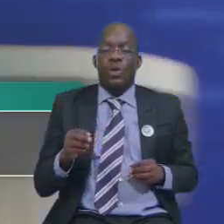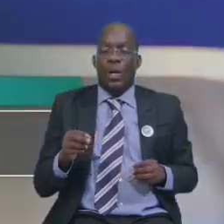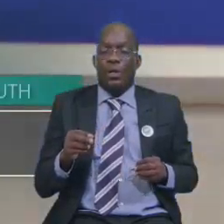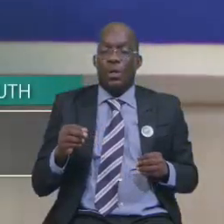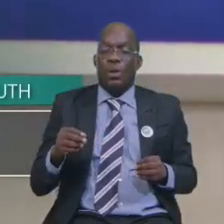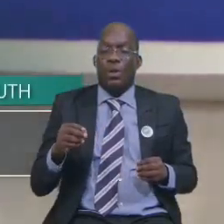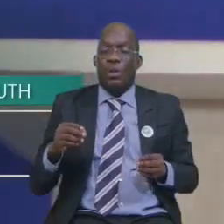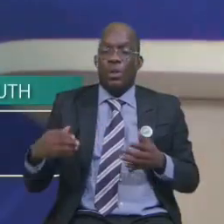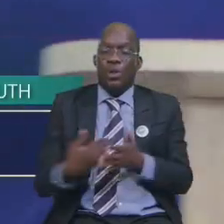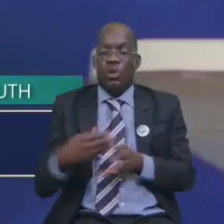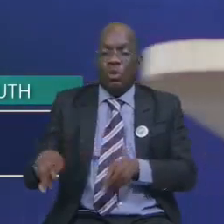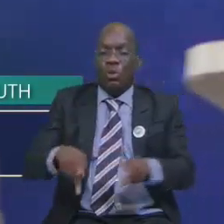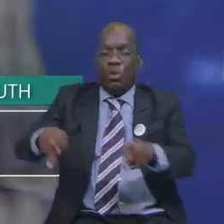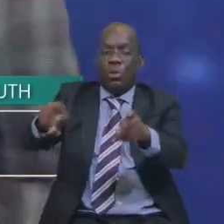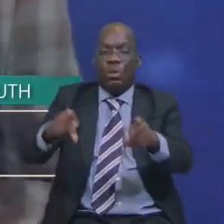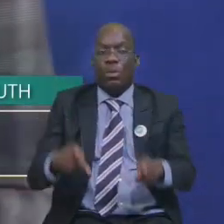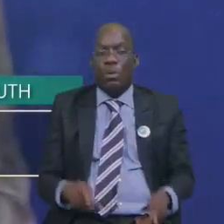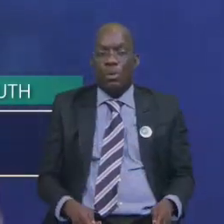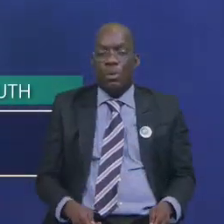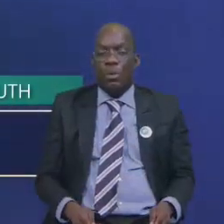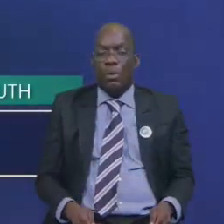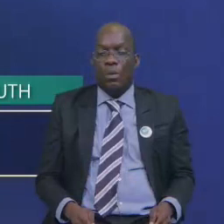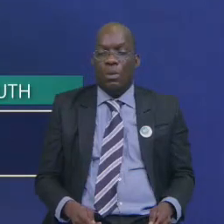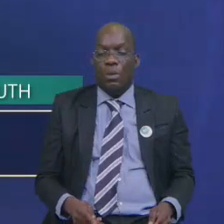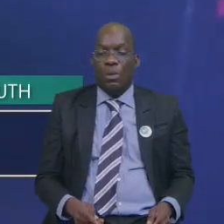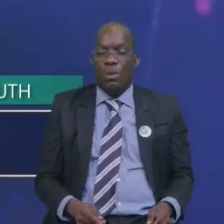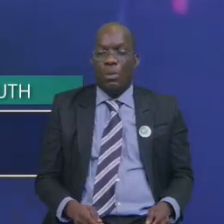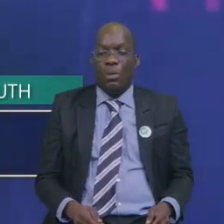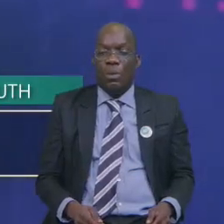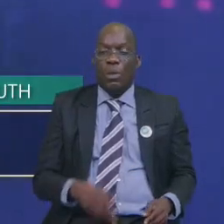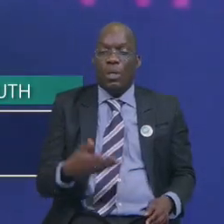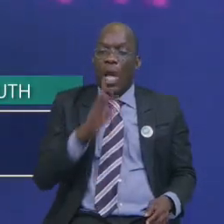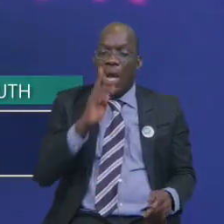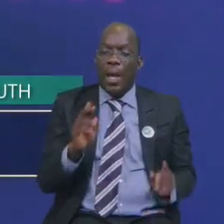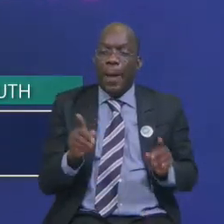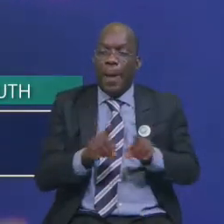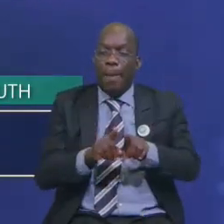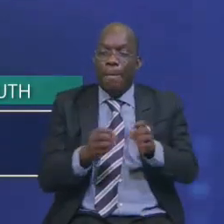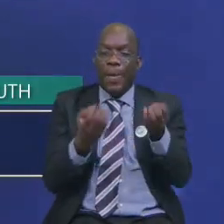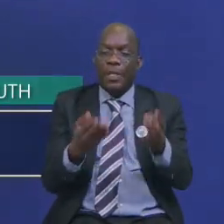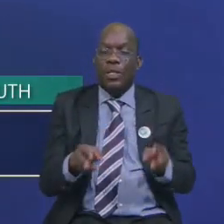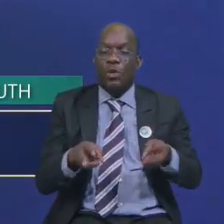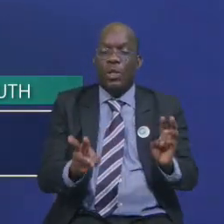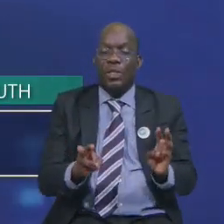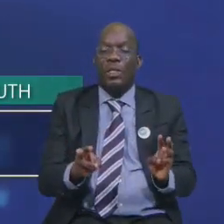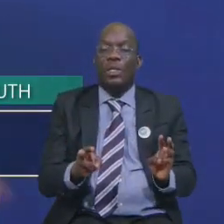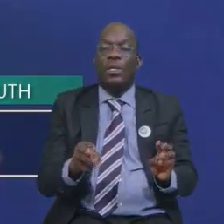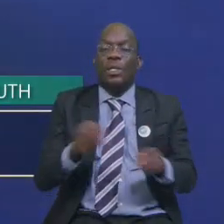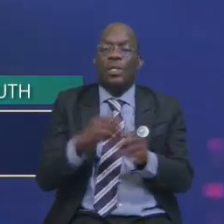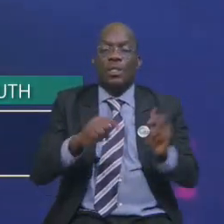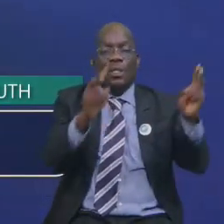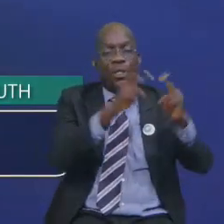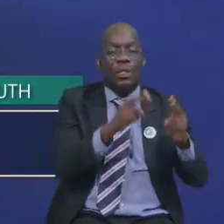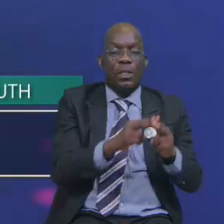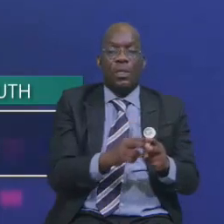new direction. You see, there are many roads in the city. There are rough roads